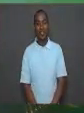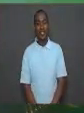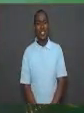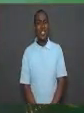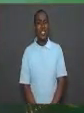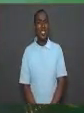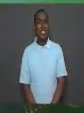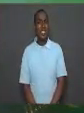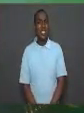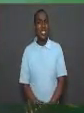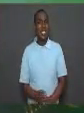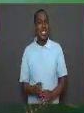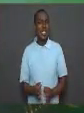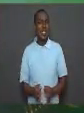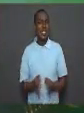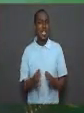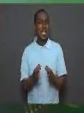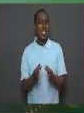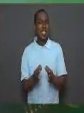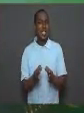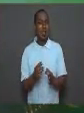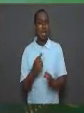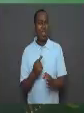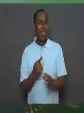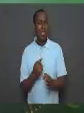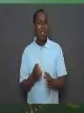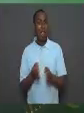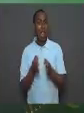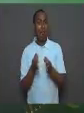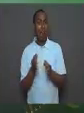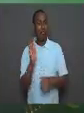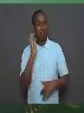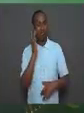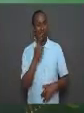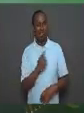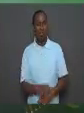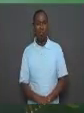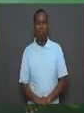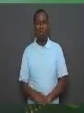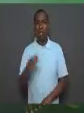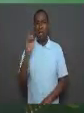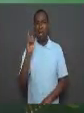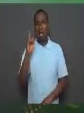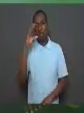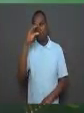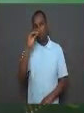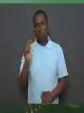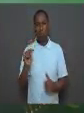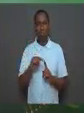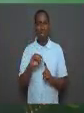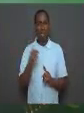Dysentery is a contagious disease. It can pass from one person to